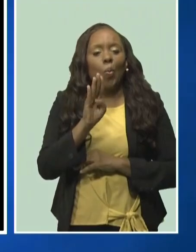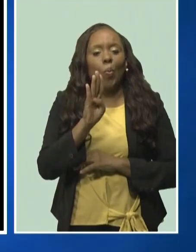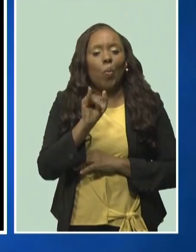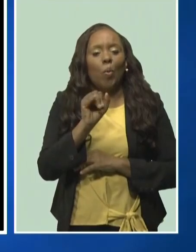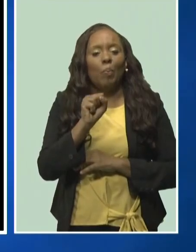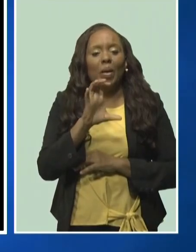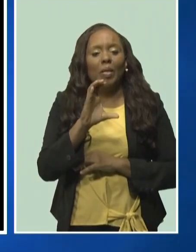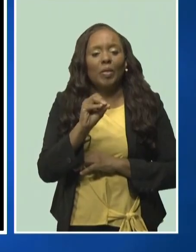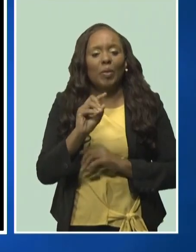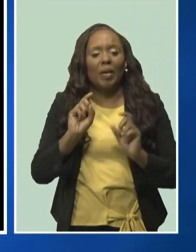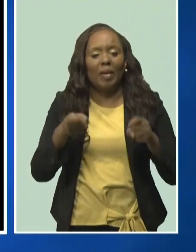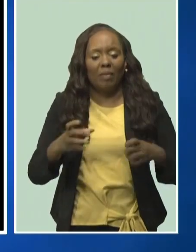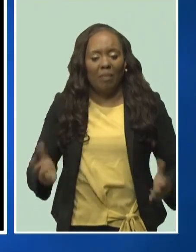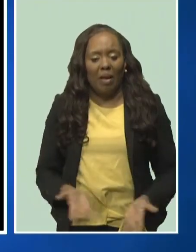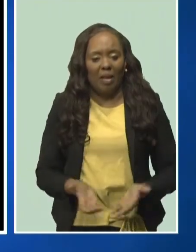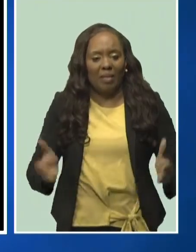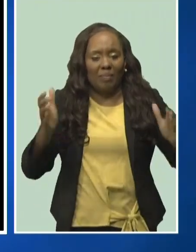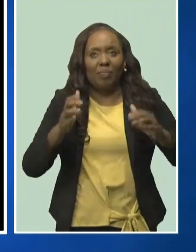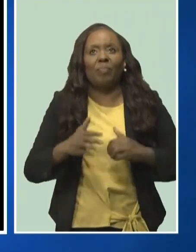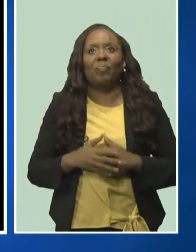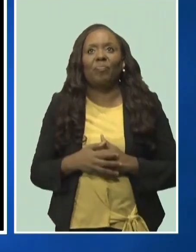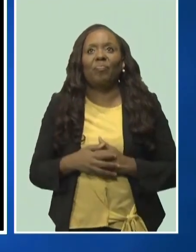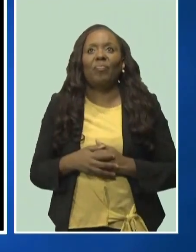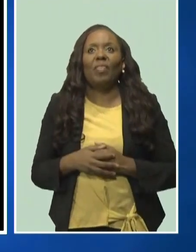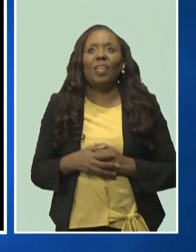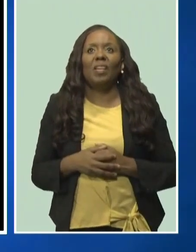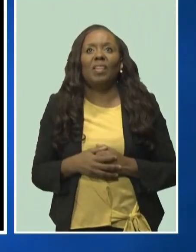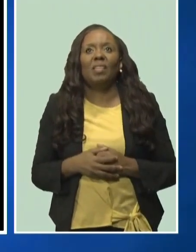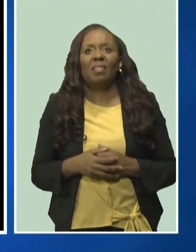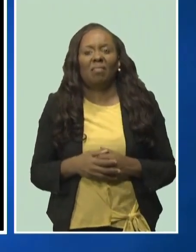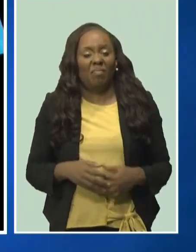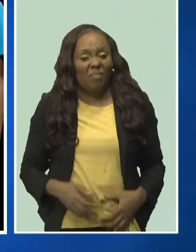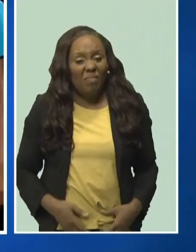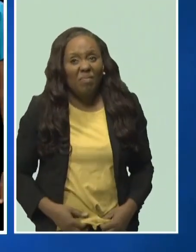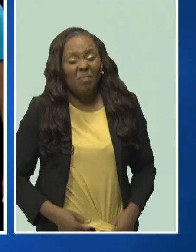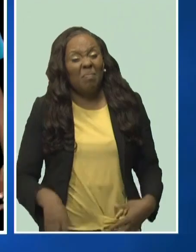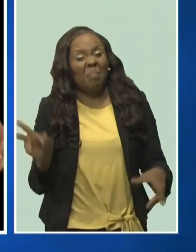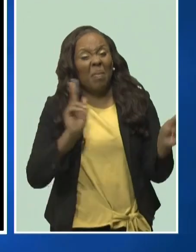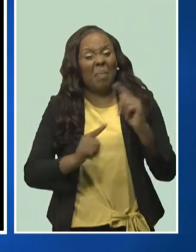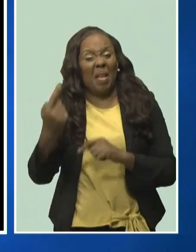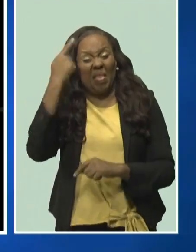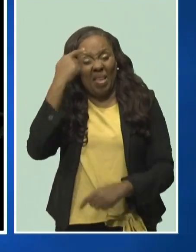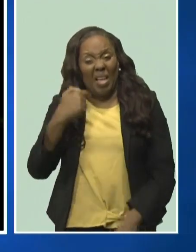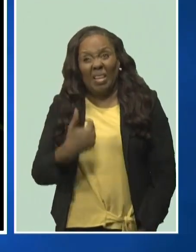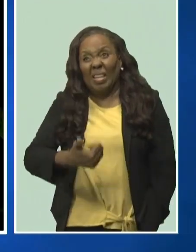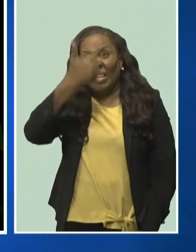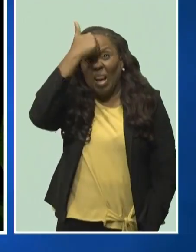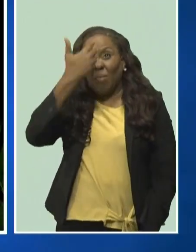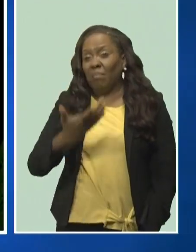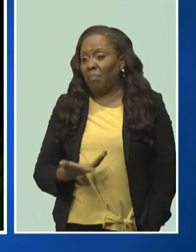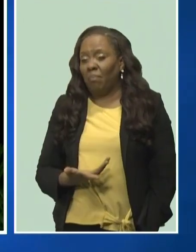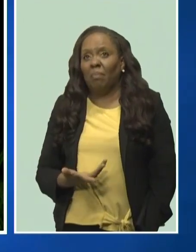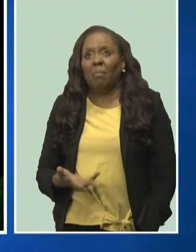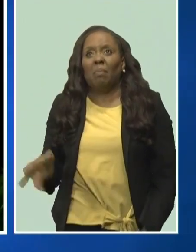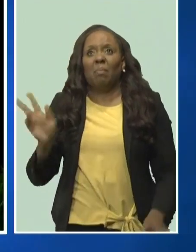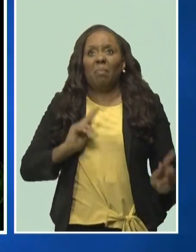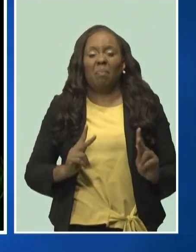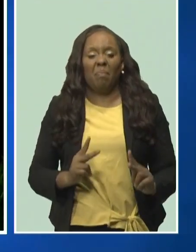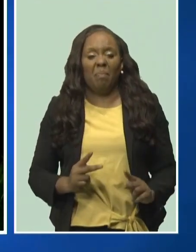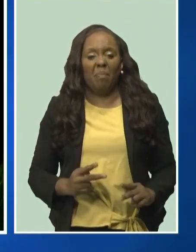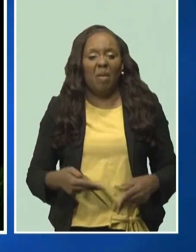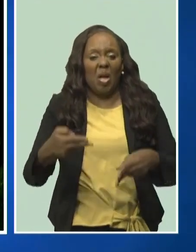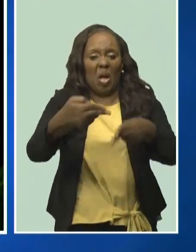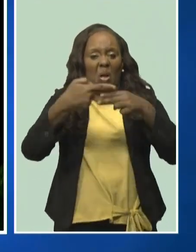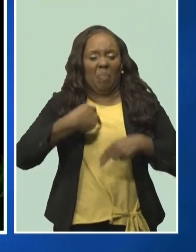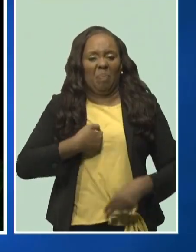a riveting performance. Some people think that I am dumb and sometimes call me